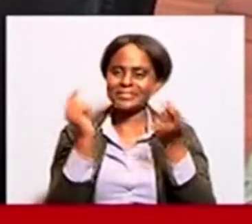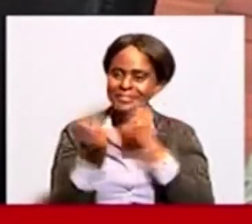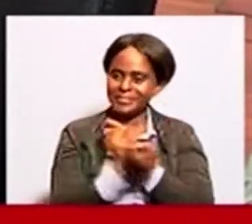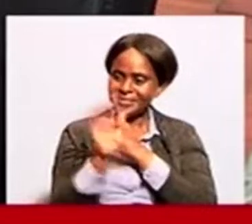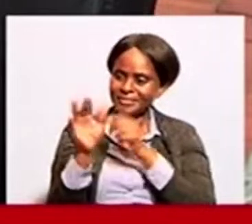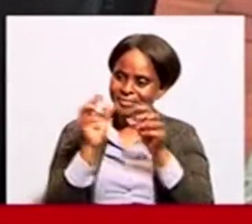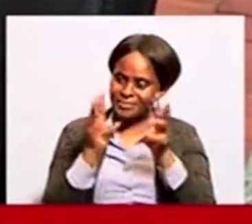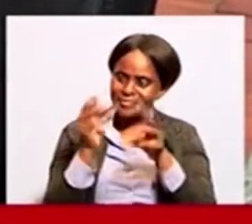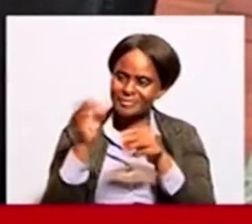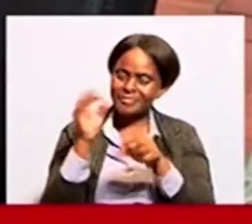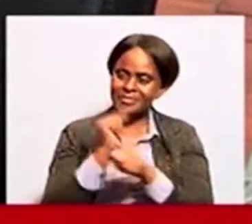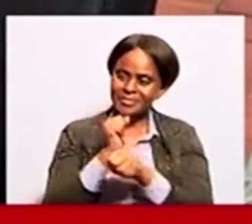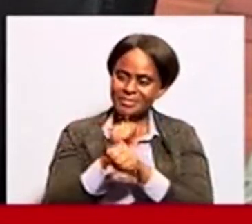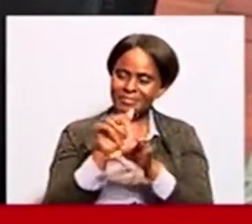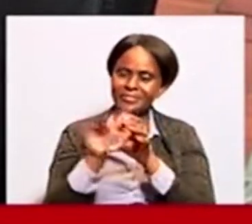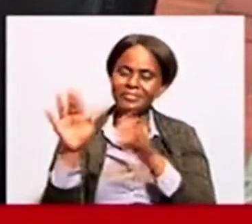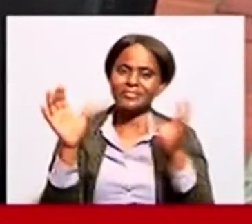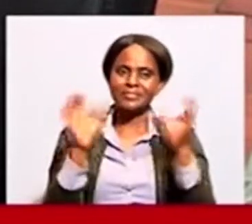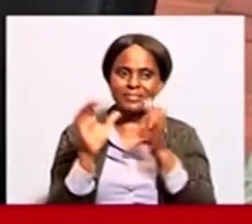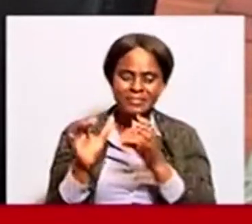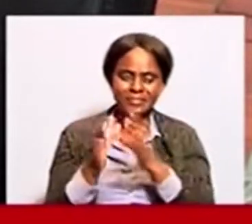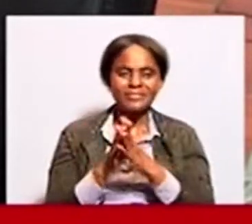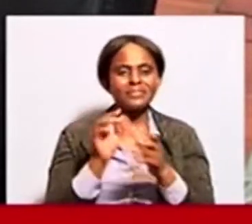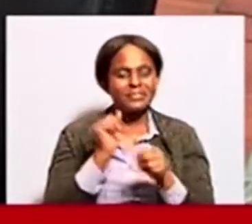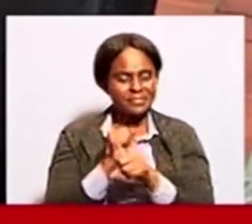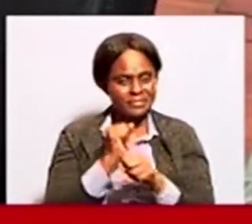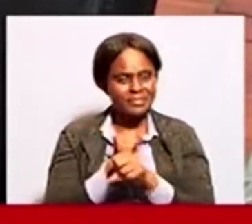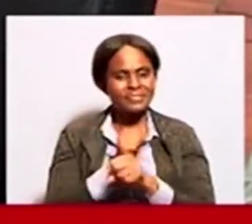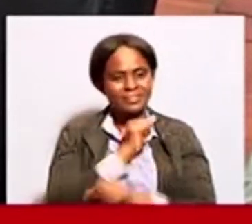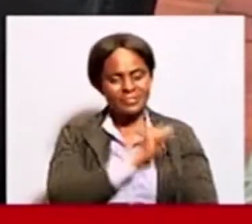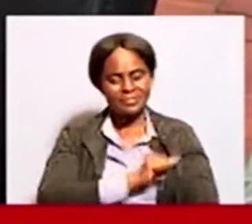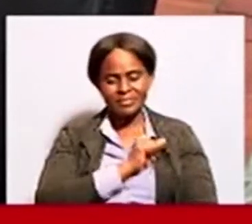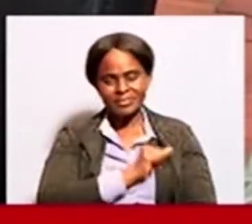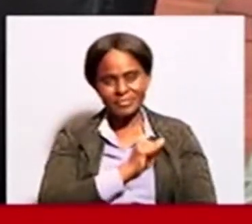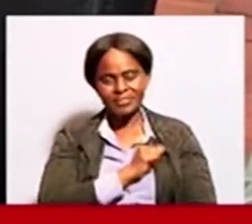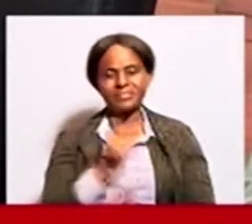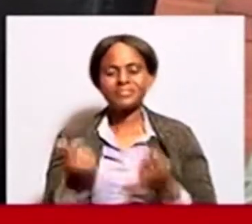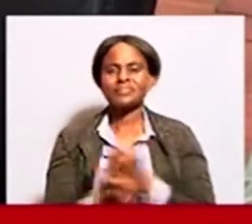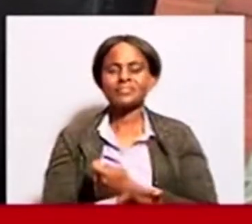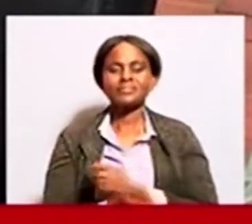way of working in the councils. Work attitude should